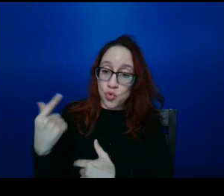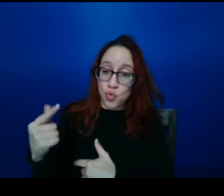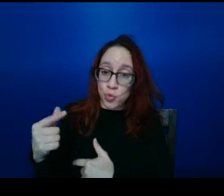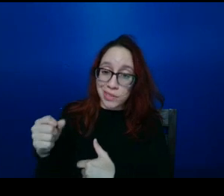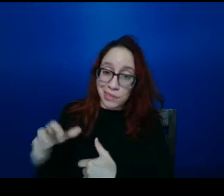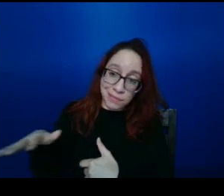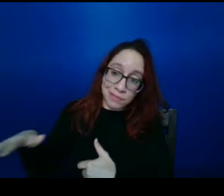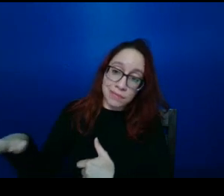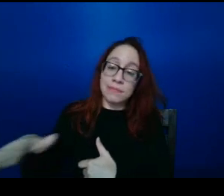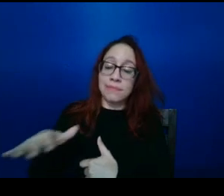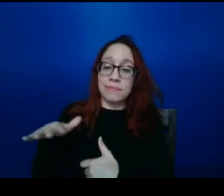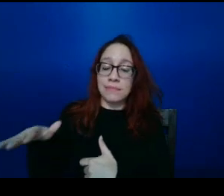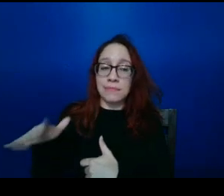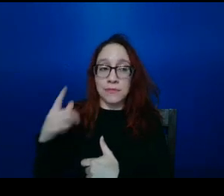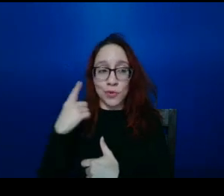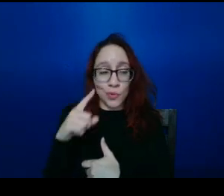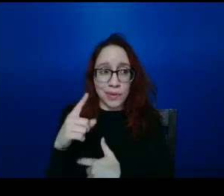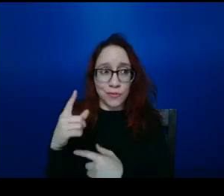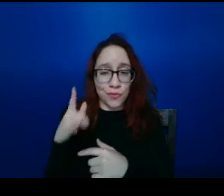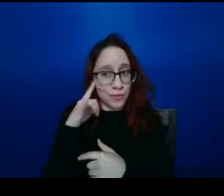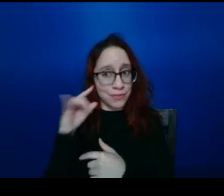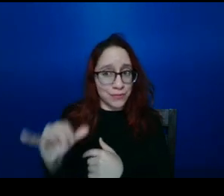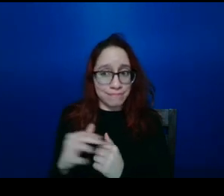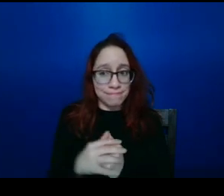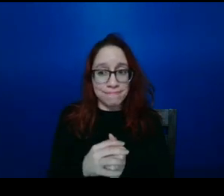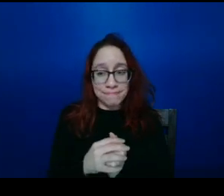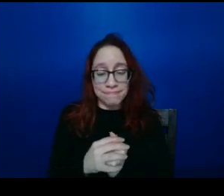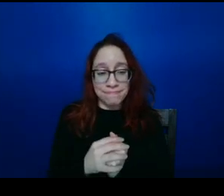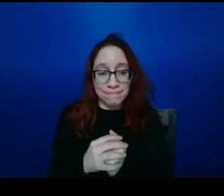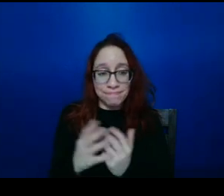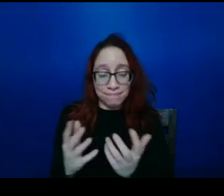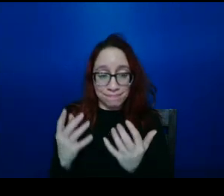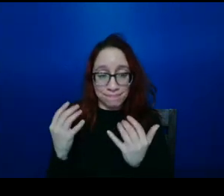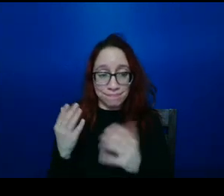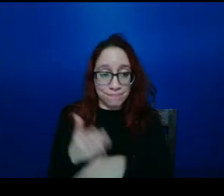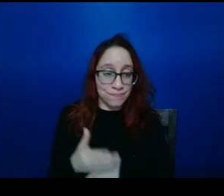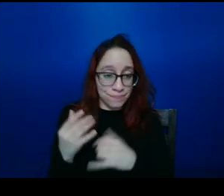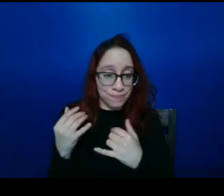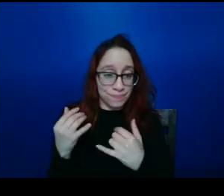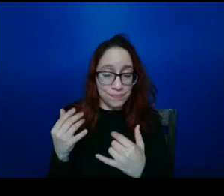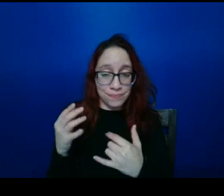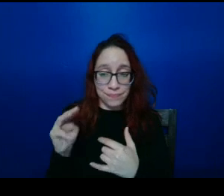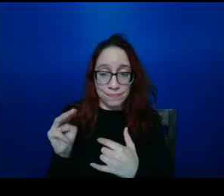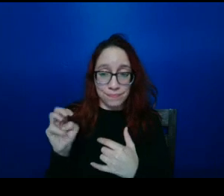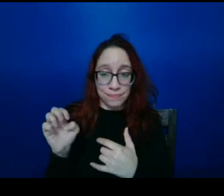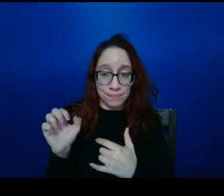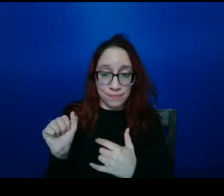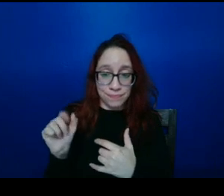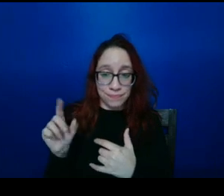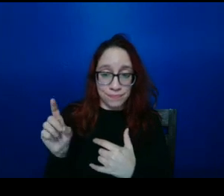for forever. And even after the Meadows was